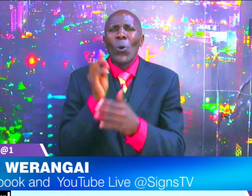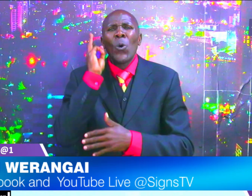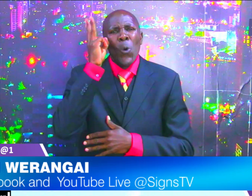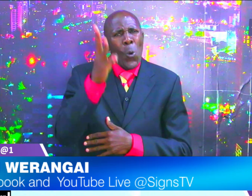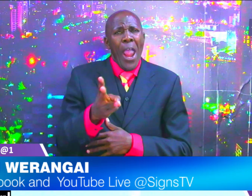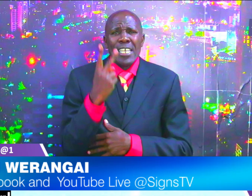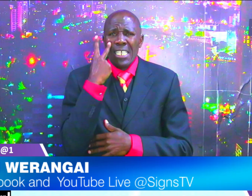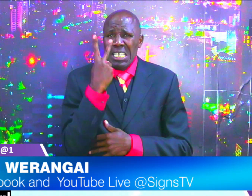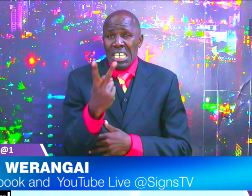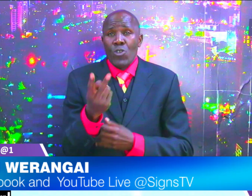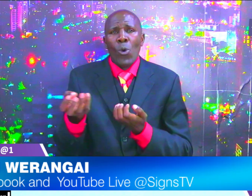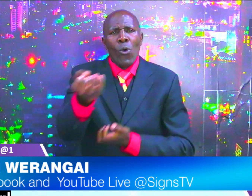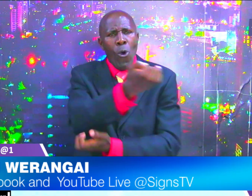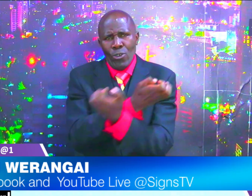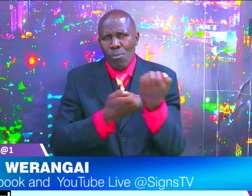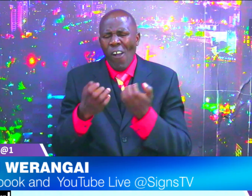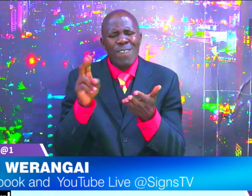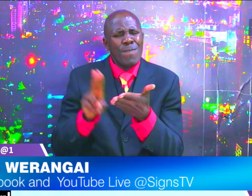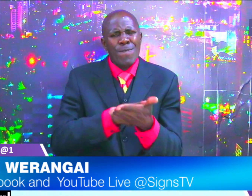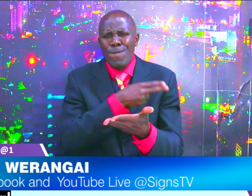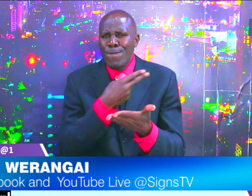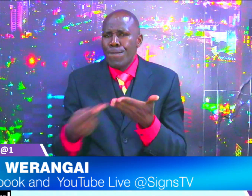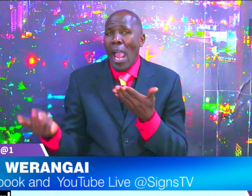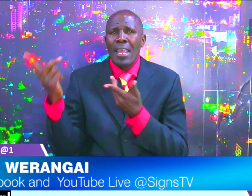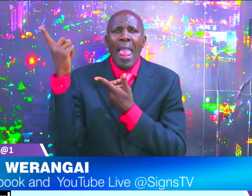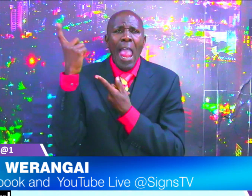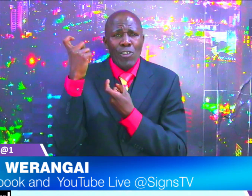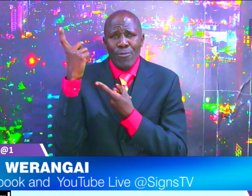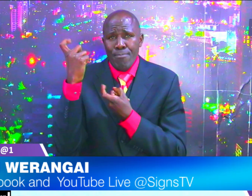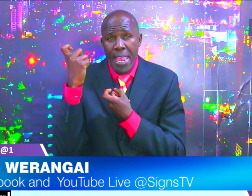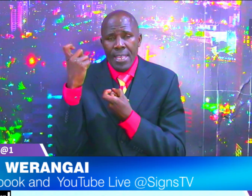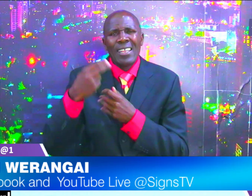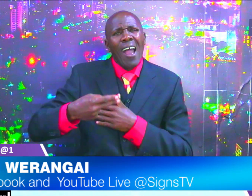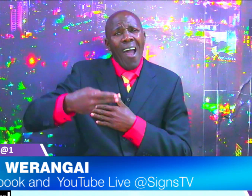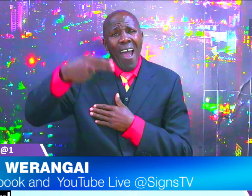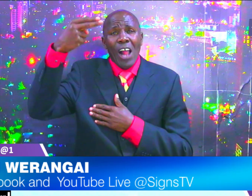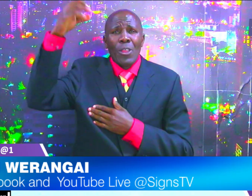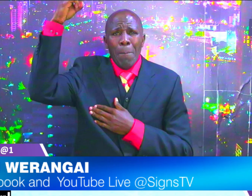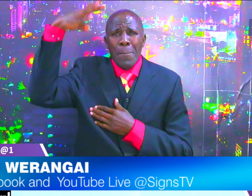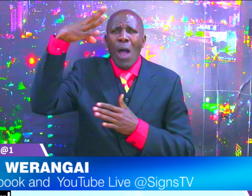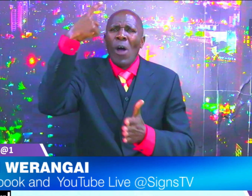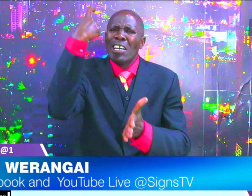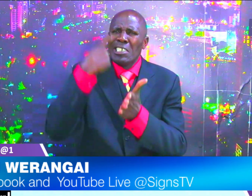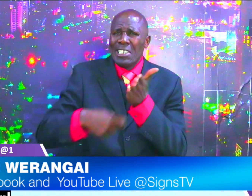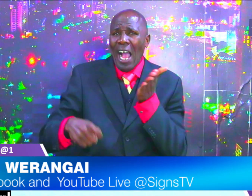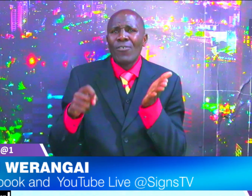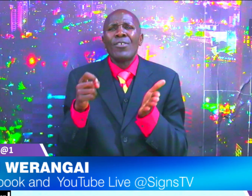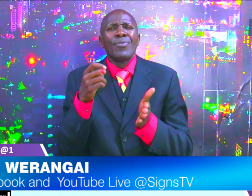economy collapse due to the high electricity traffics that make life